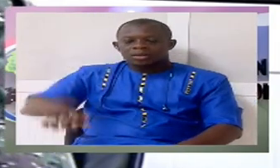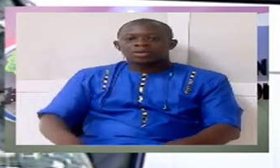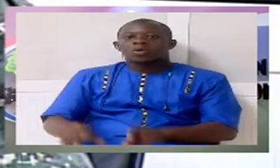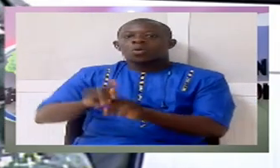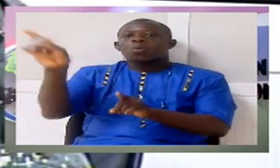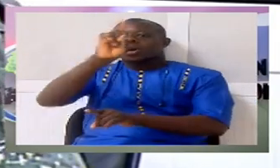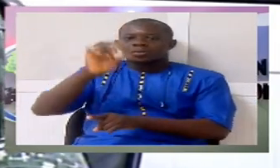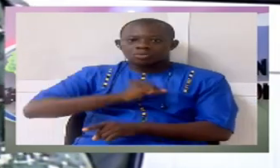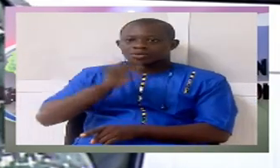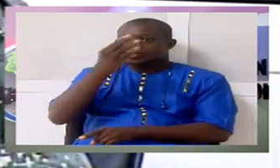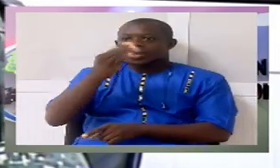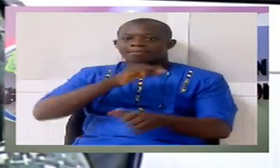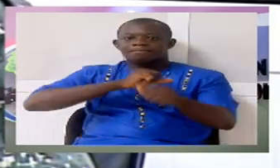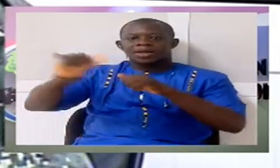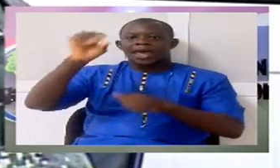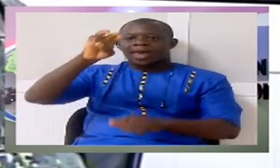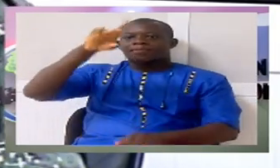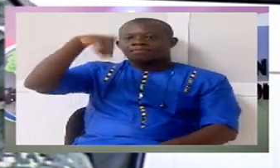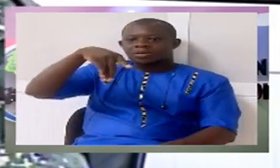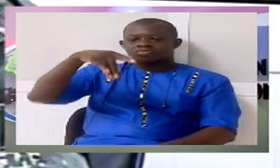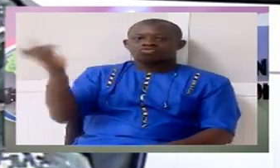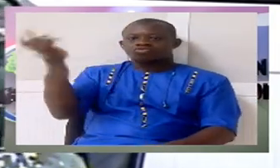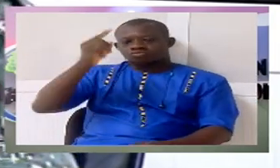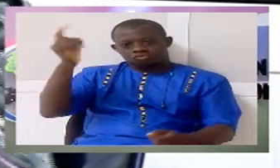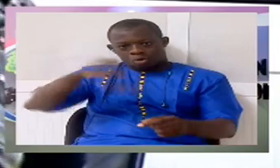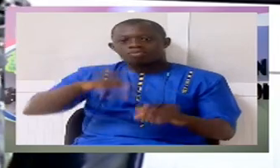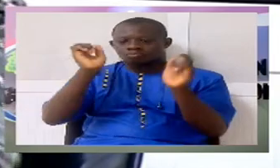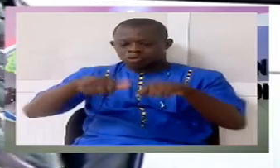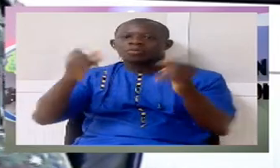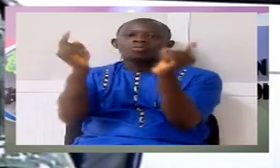mo mo ne na MP ñew ne ko fega fu.